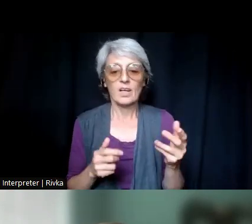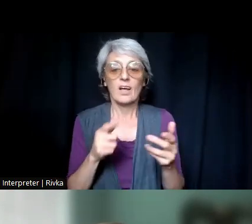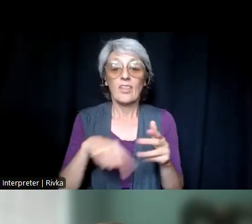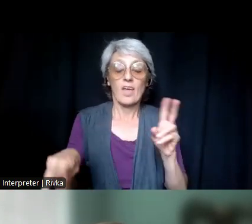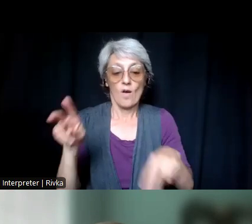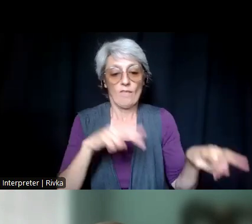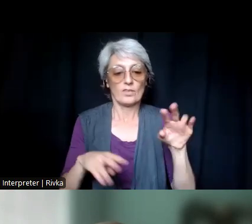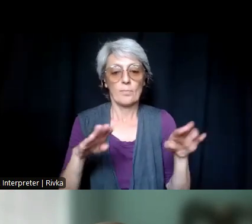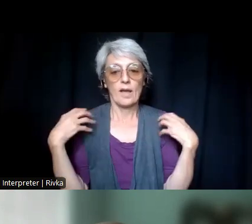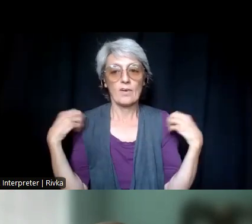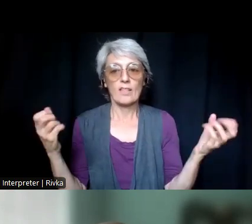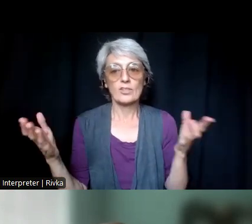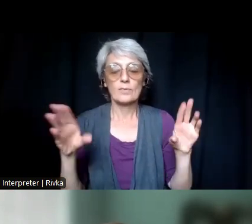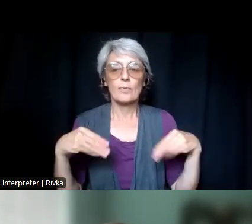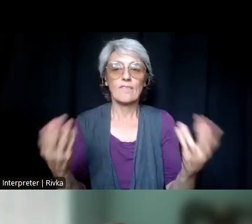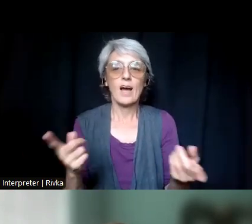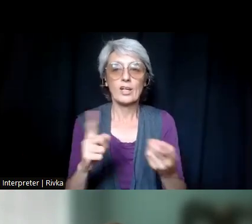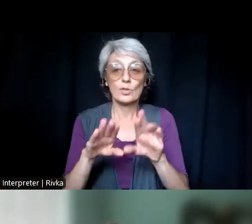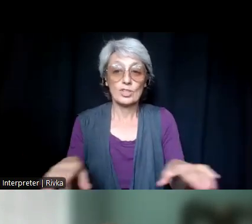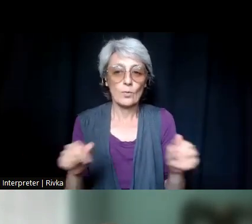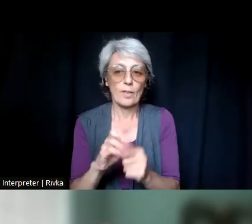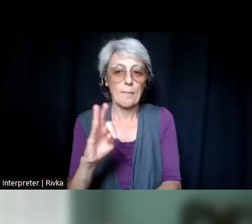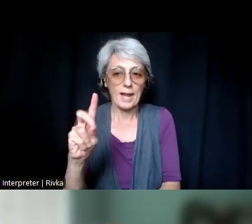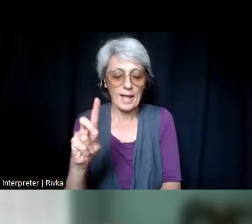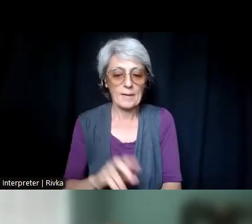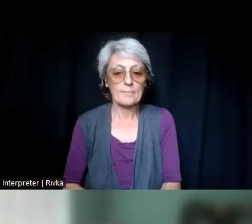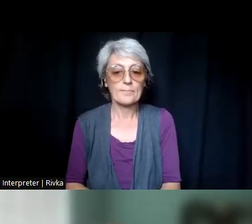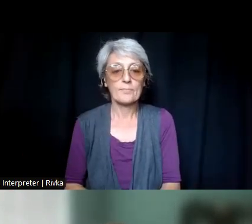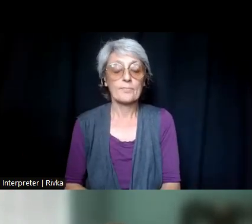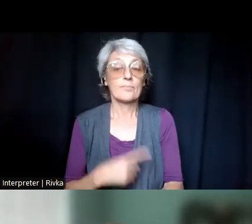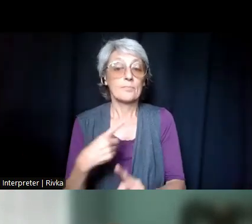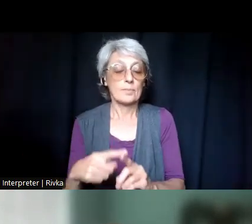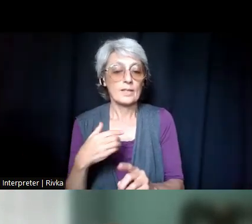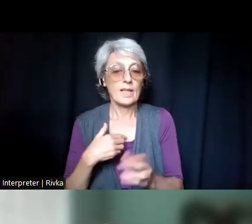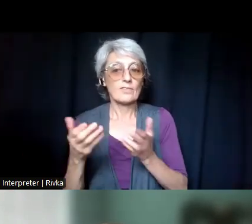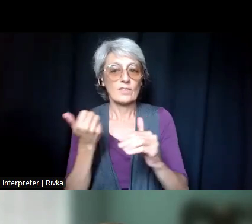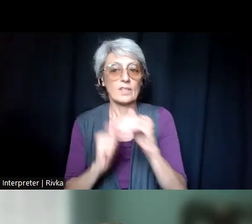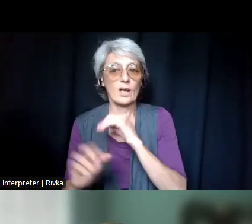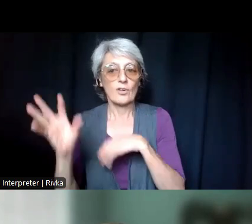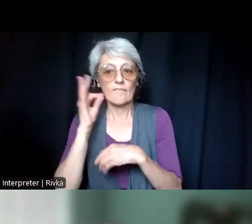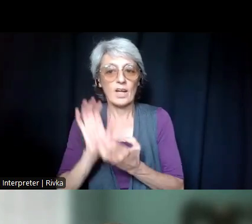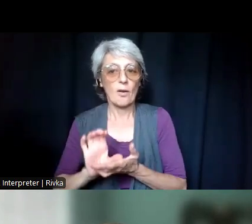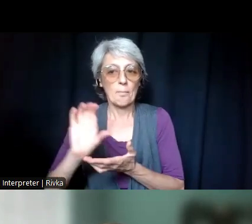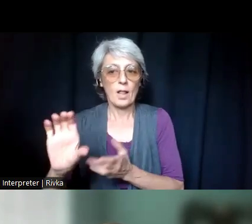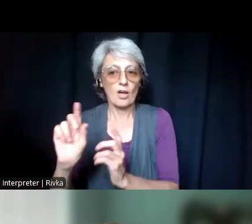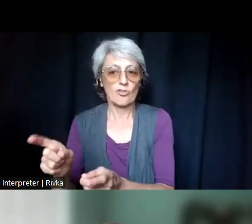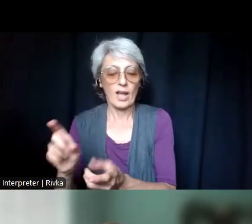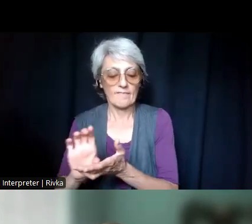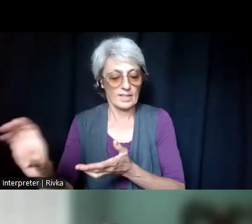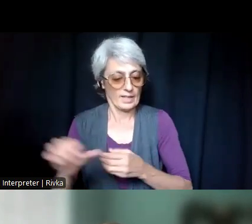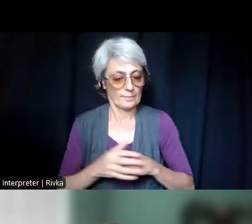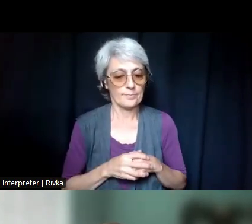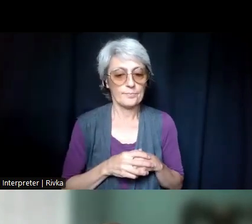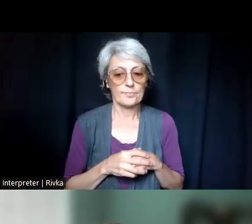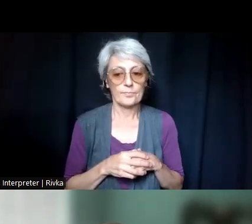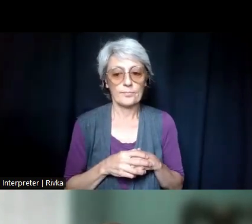provided to Medicaid eligible children, as well as services provided under federal block grant funding. So